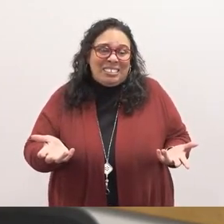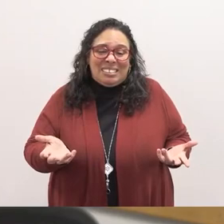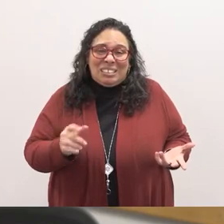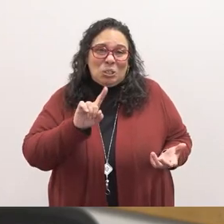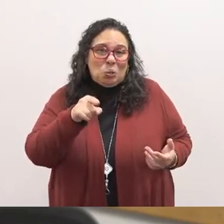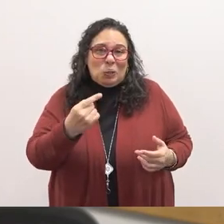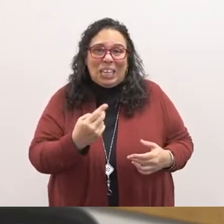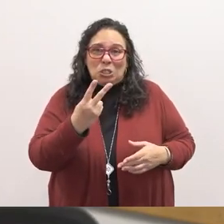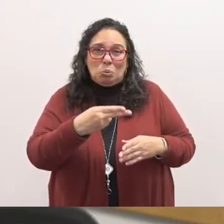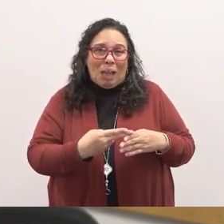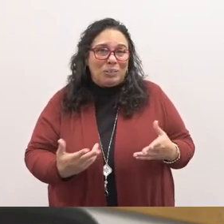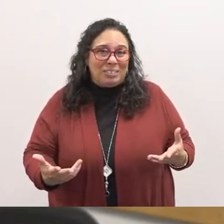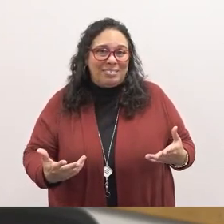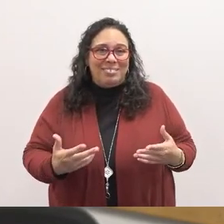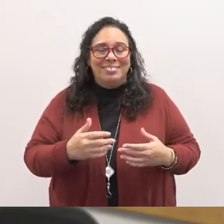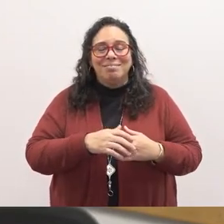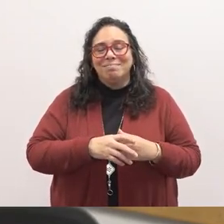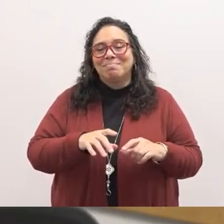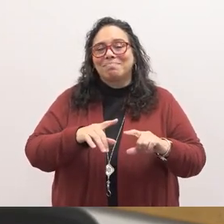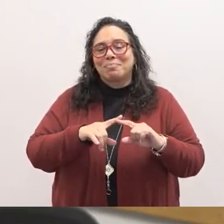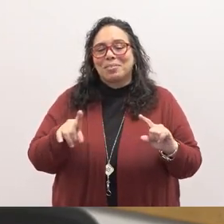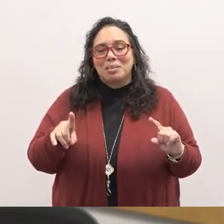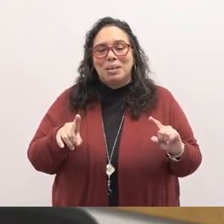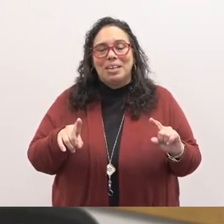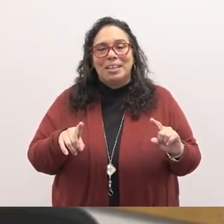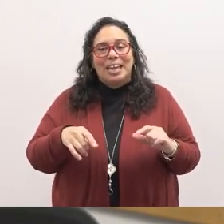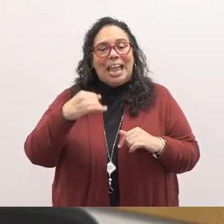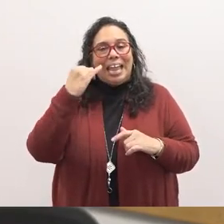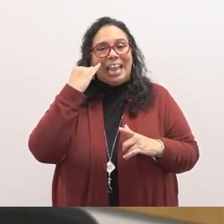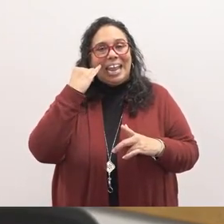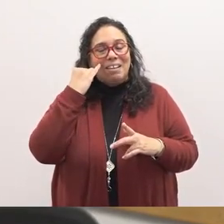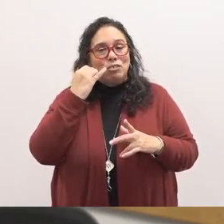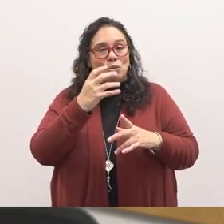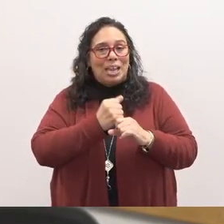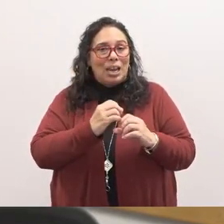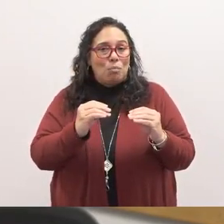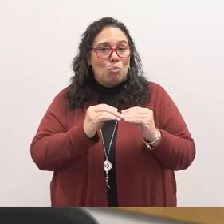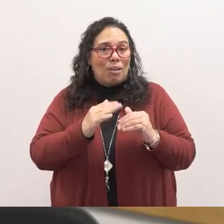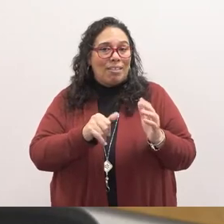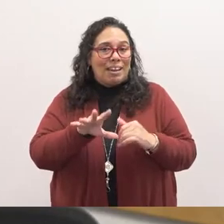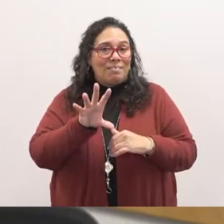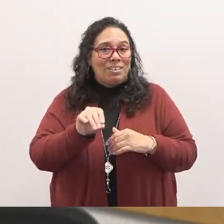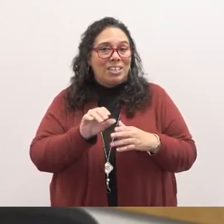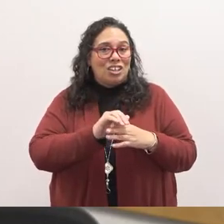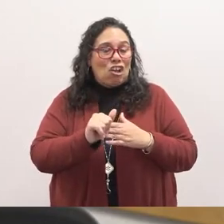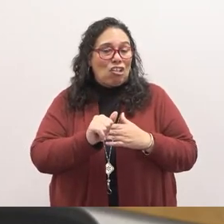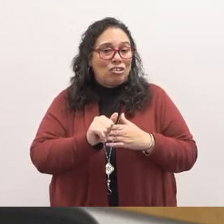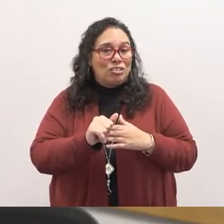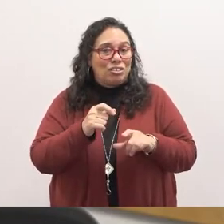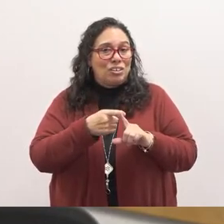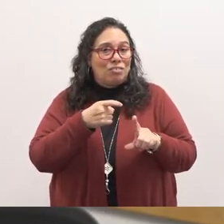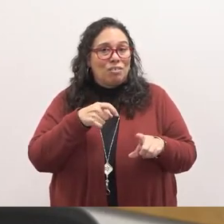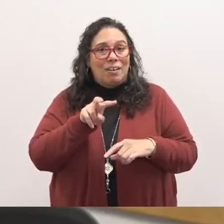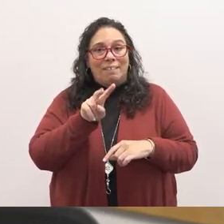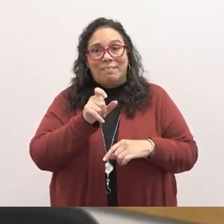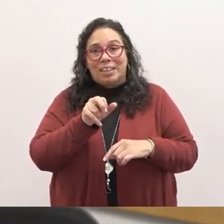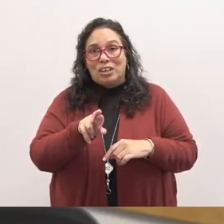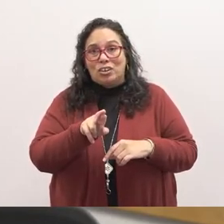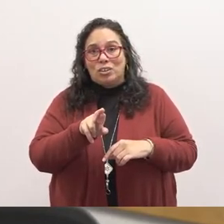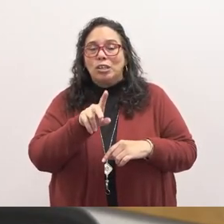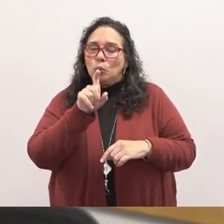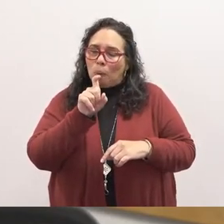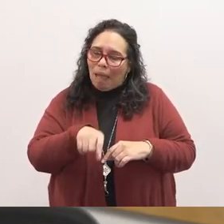like 2 pounds now. But the if you get more than $50 worth of See's candy from a vendor, you're expected to